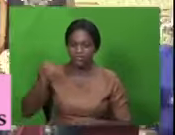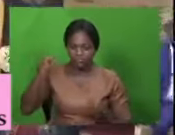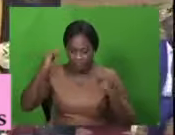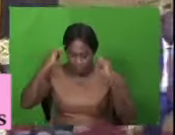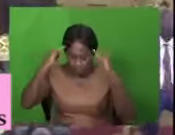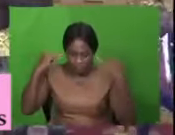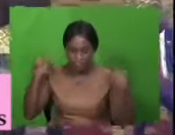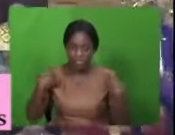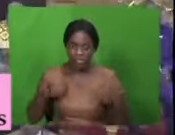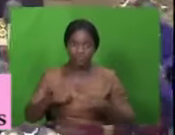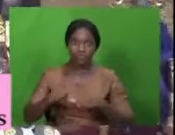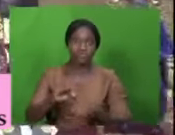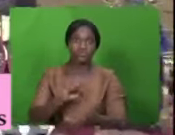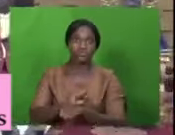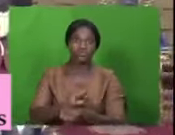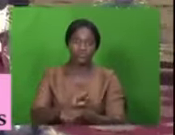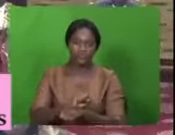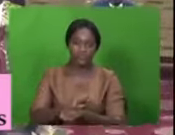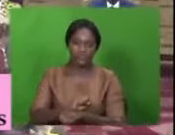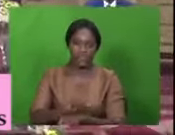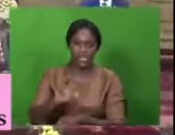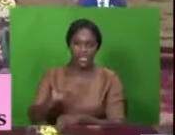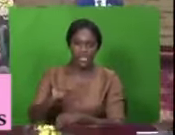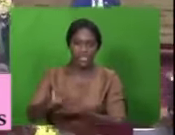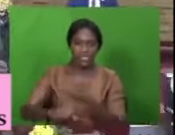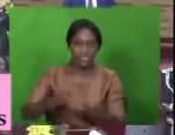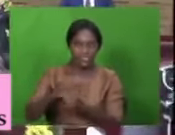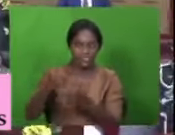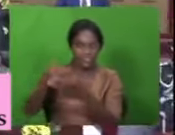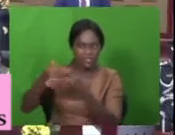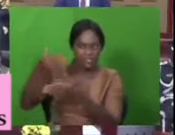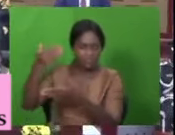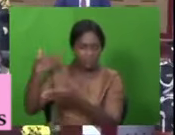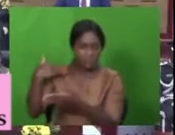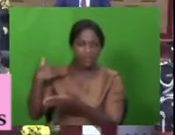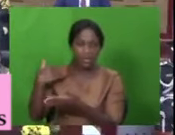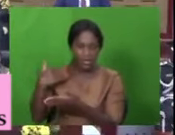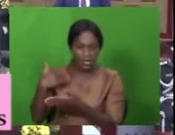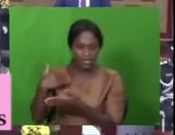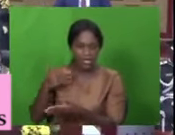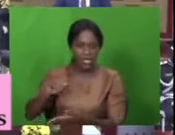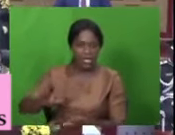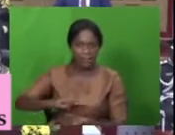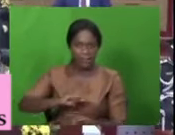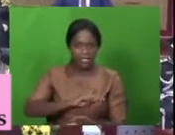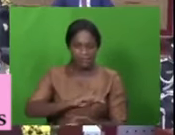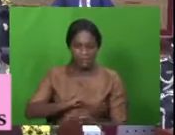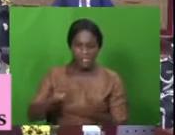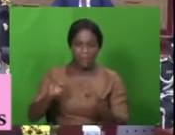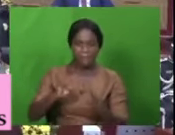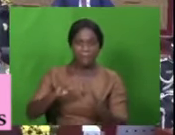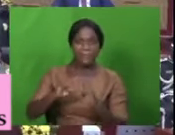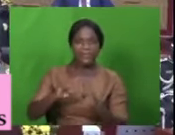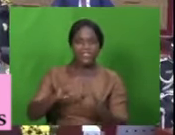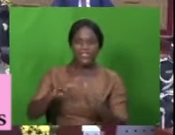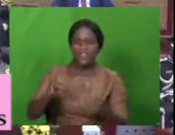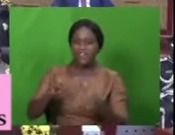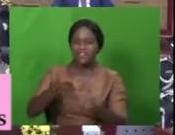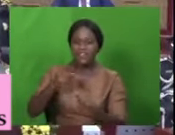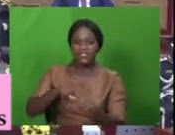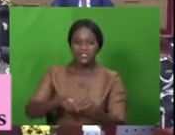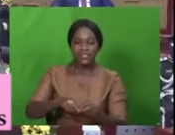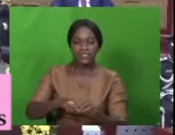30 years ago, this House convened for the first time to mark the commencement of the Fourth